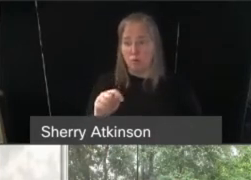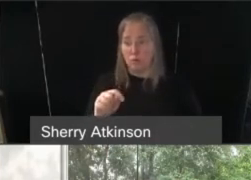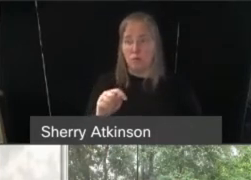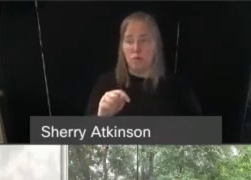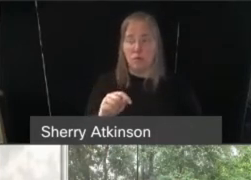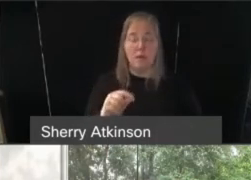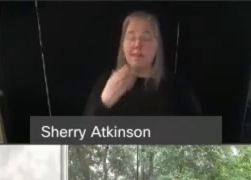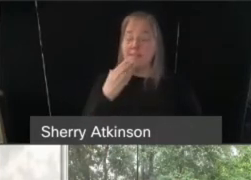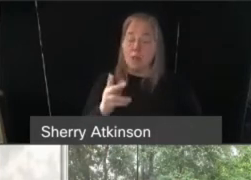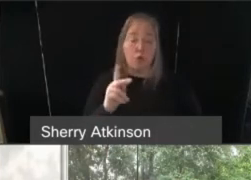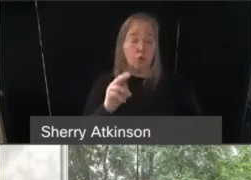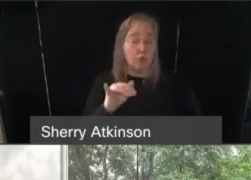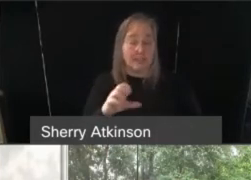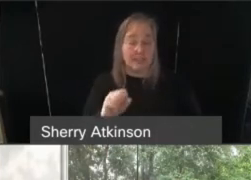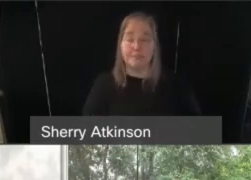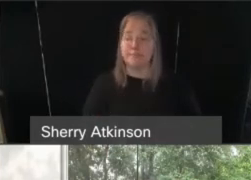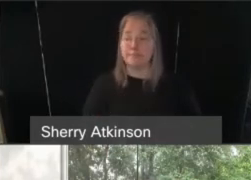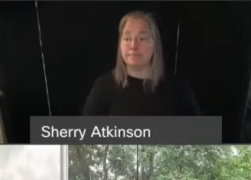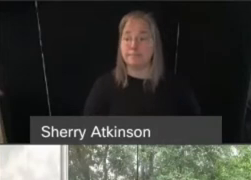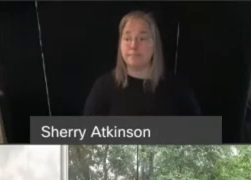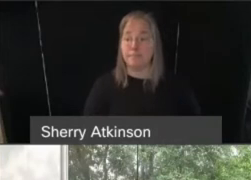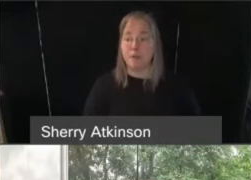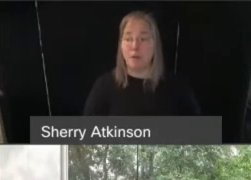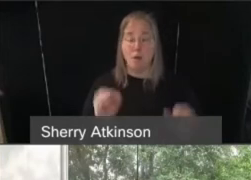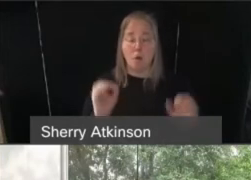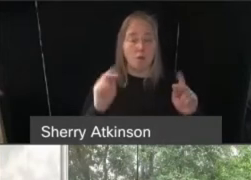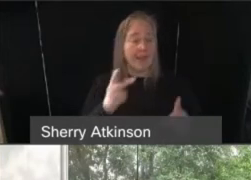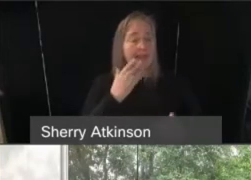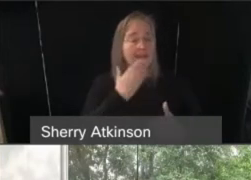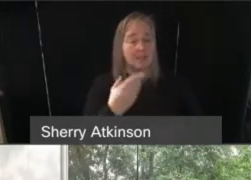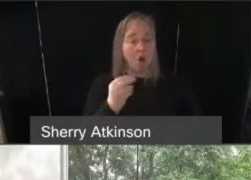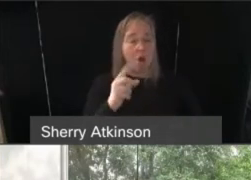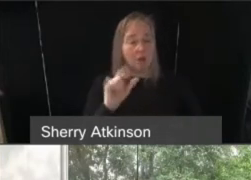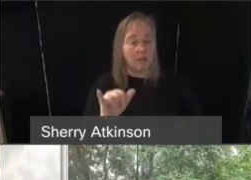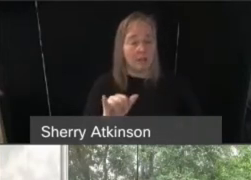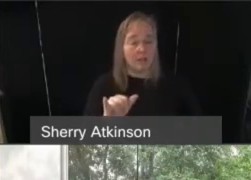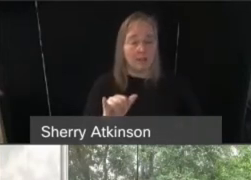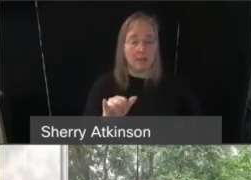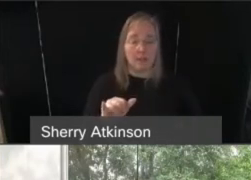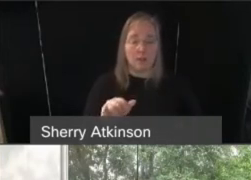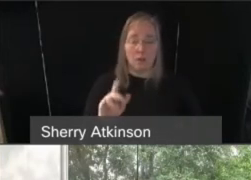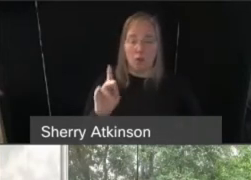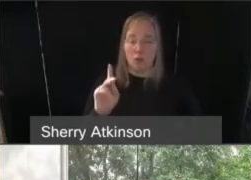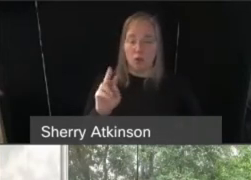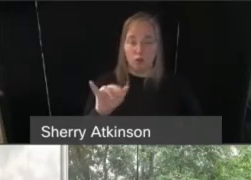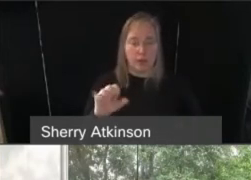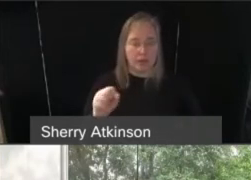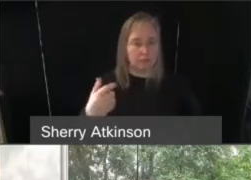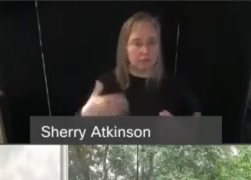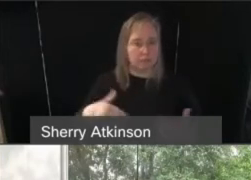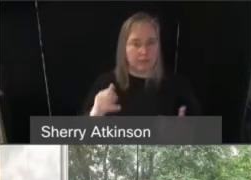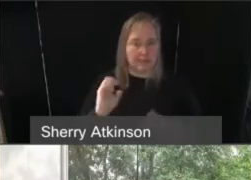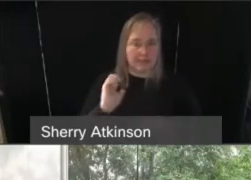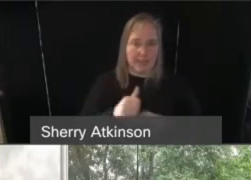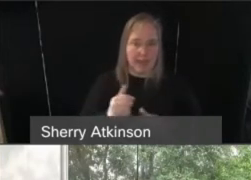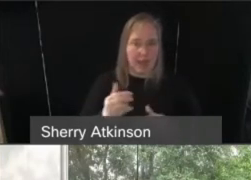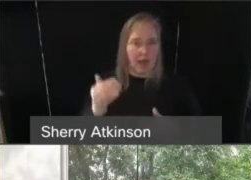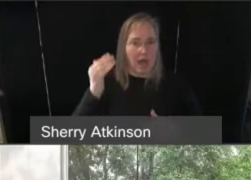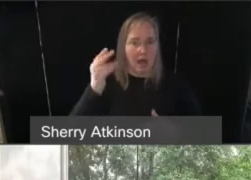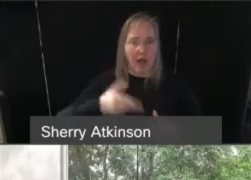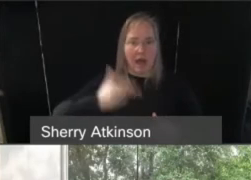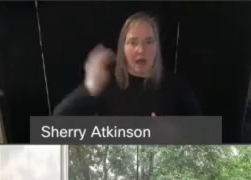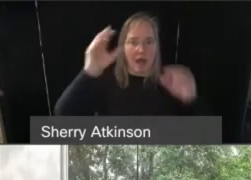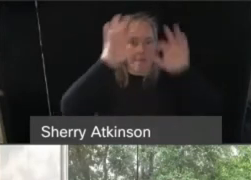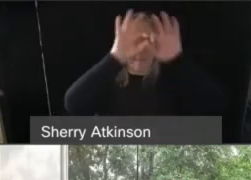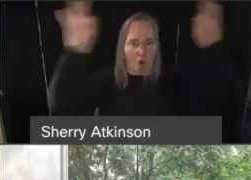you, Chris. All right, thanks, Holly. Chris set a pretty high bar with sharing his presentation